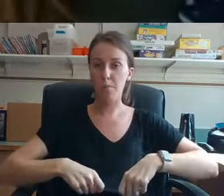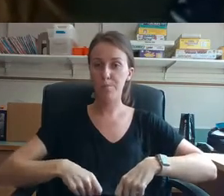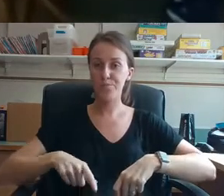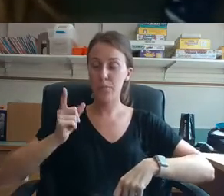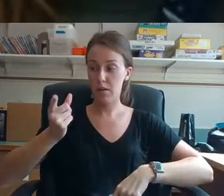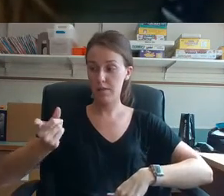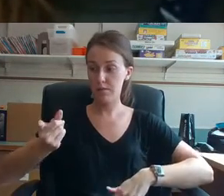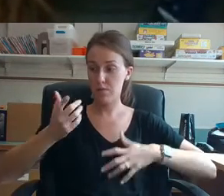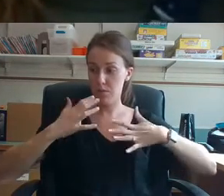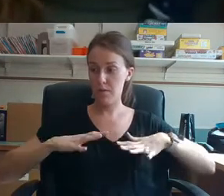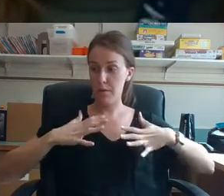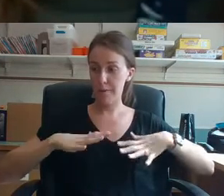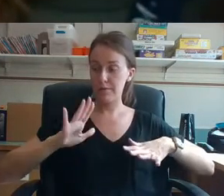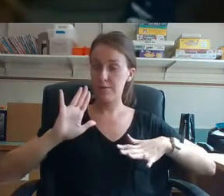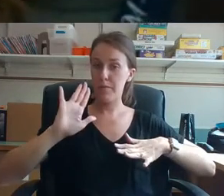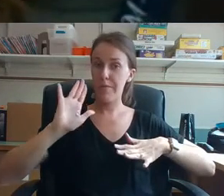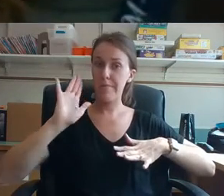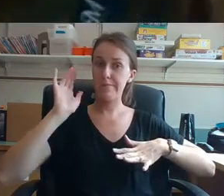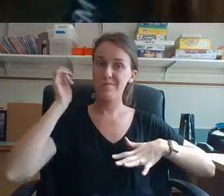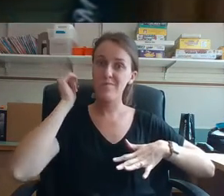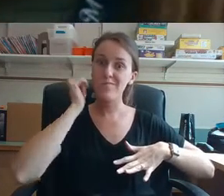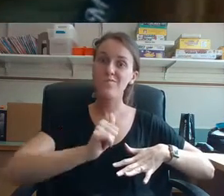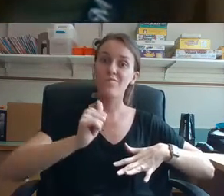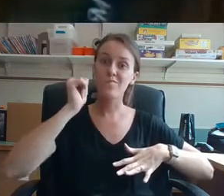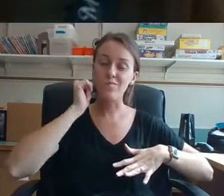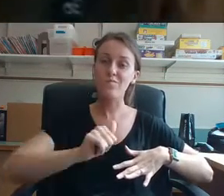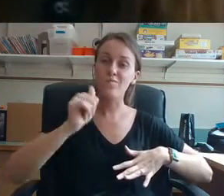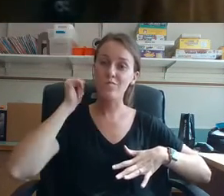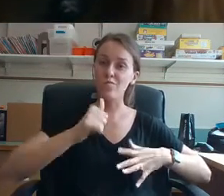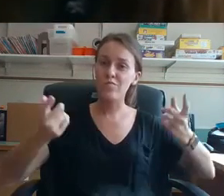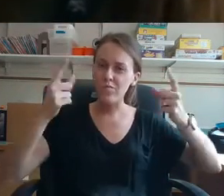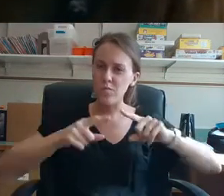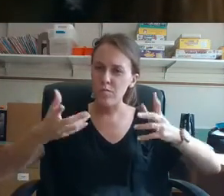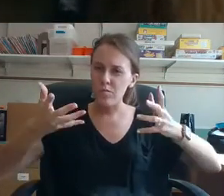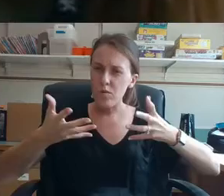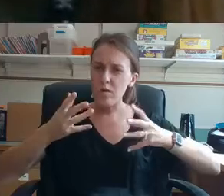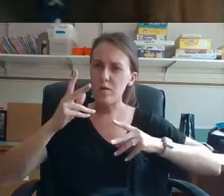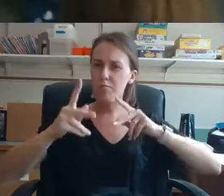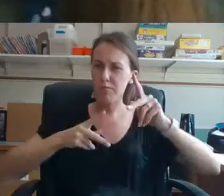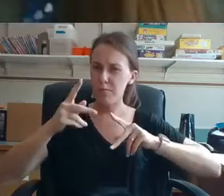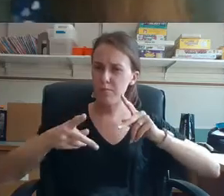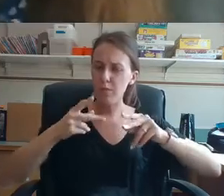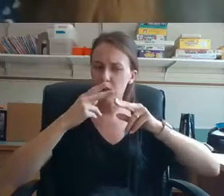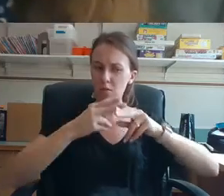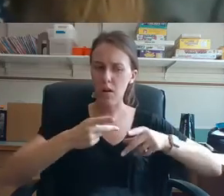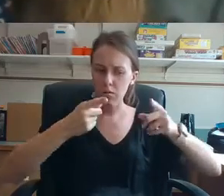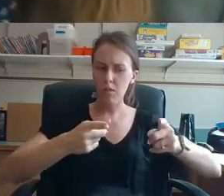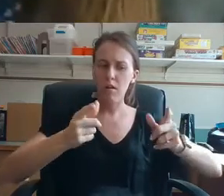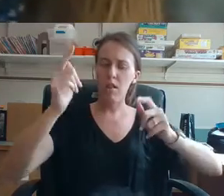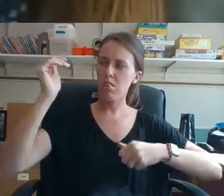She wore it so often that soon everyone started calling her Little Red Riding Hood. So she got